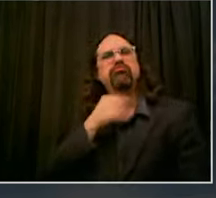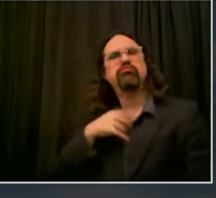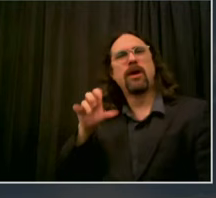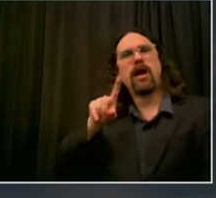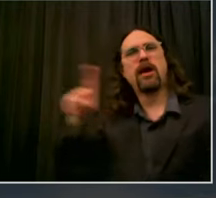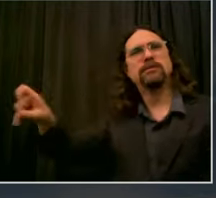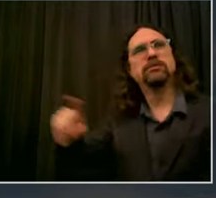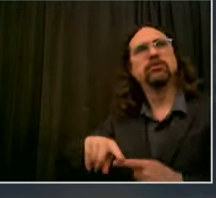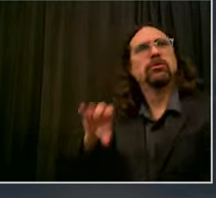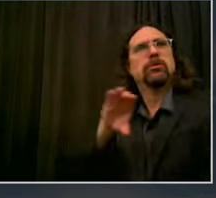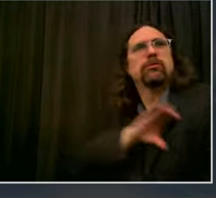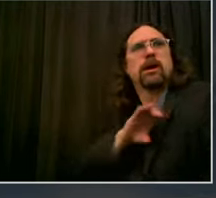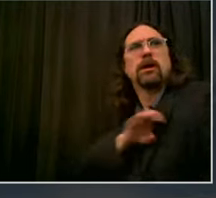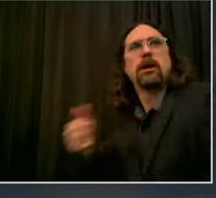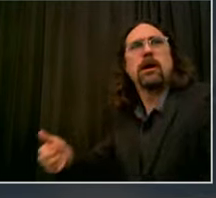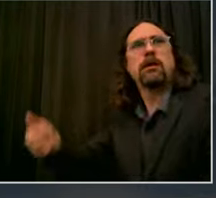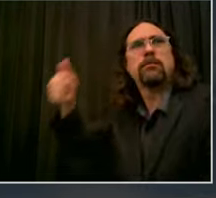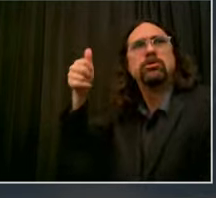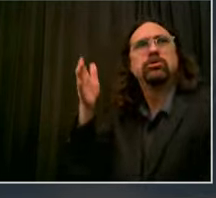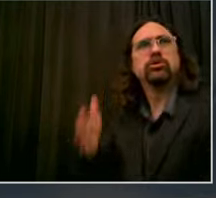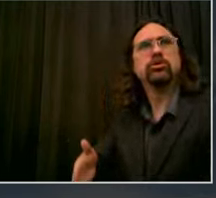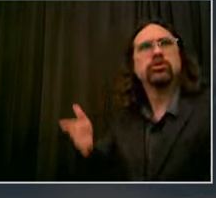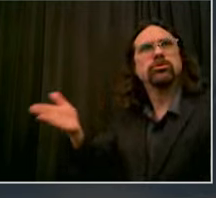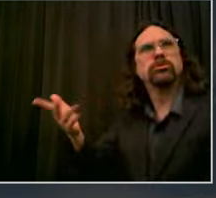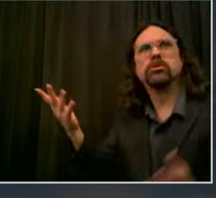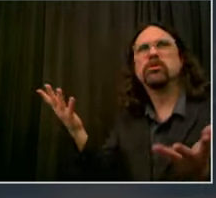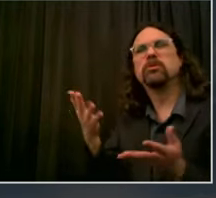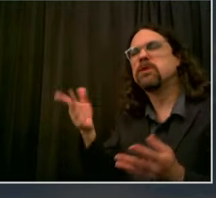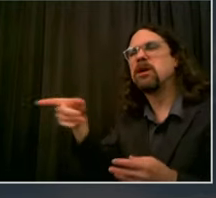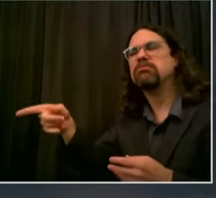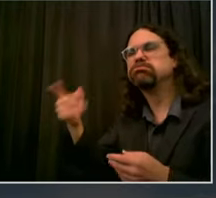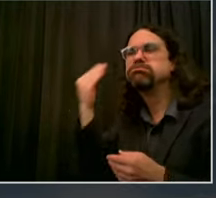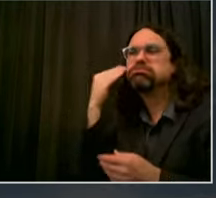Yeah, Julia, what we've seen over the last 3 nights